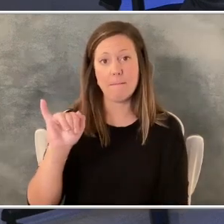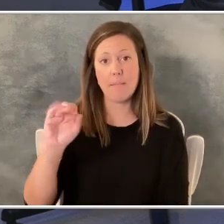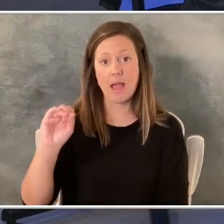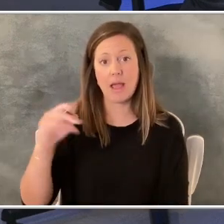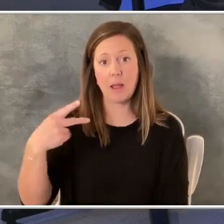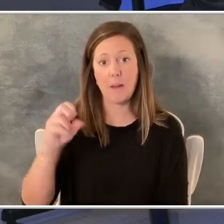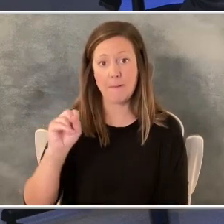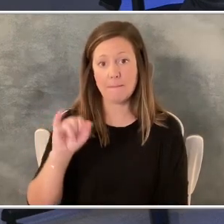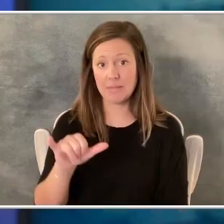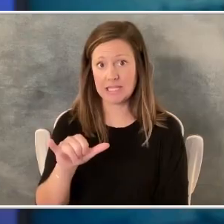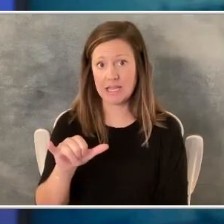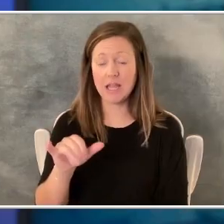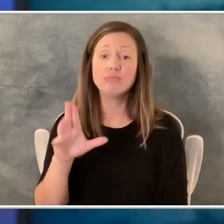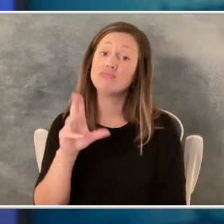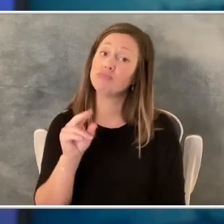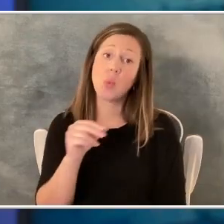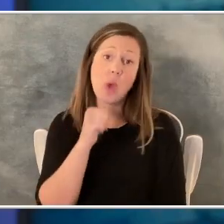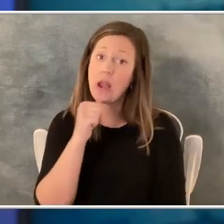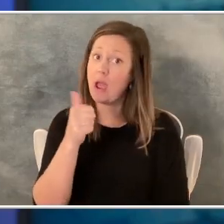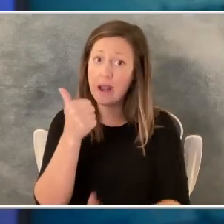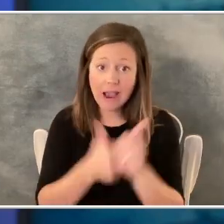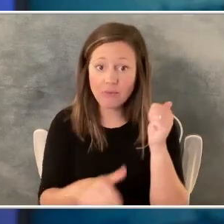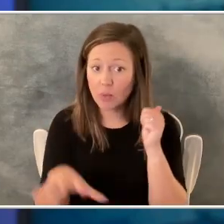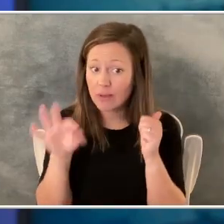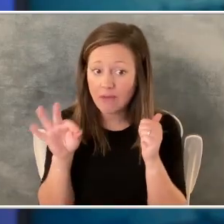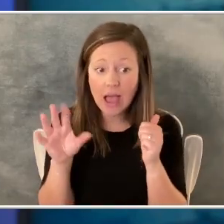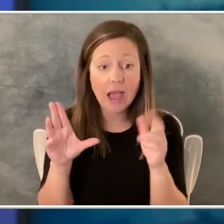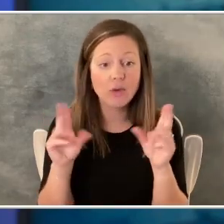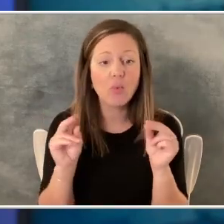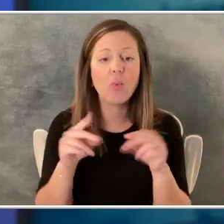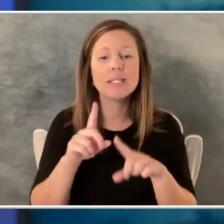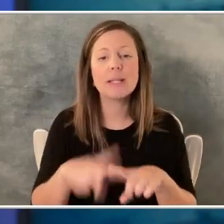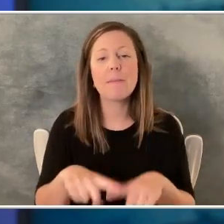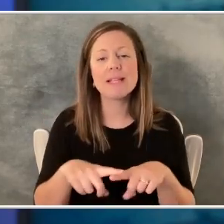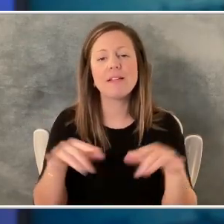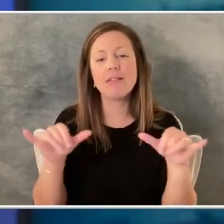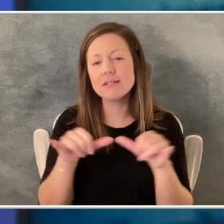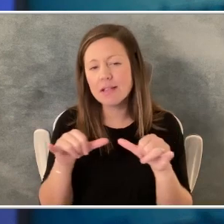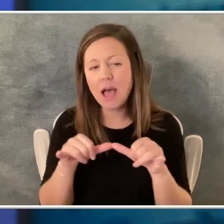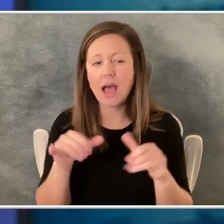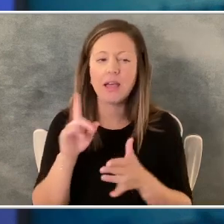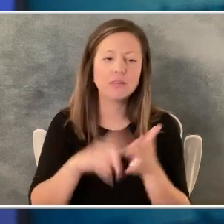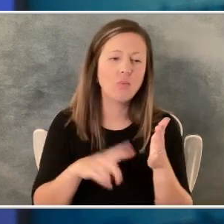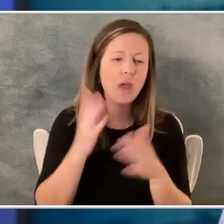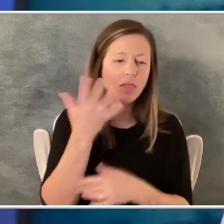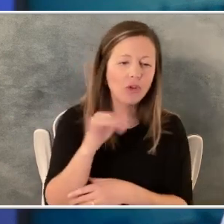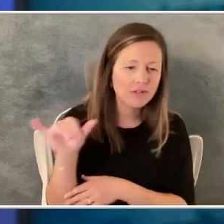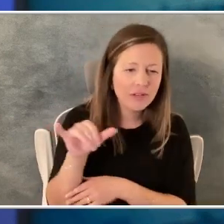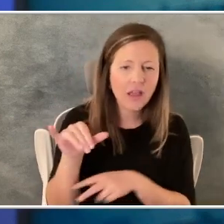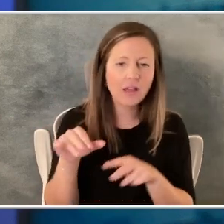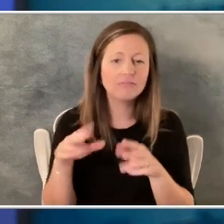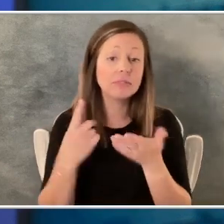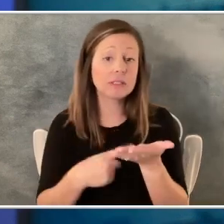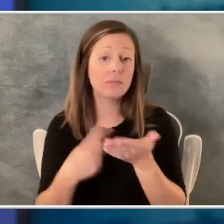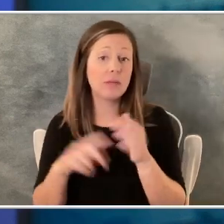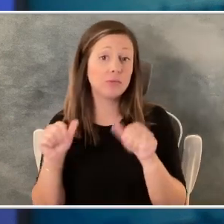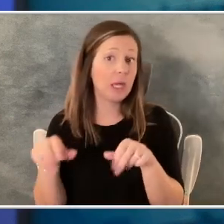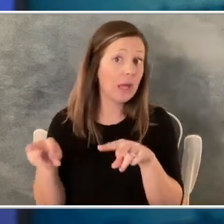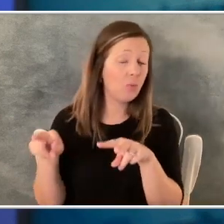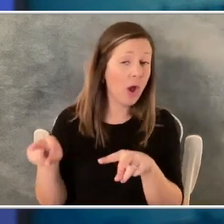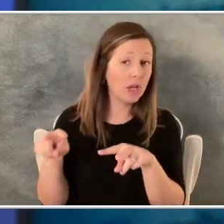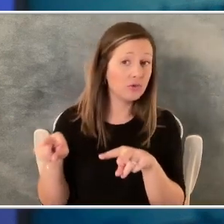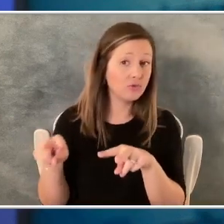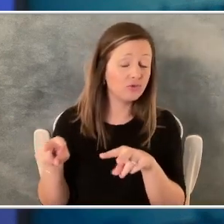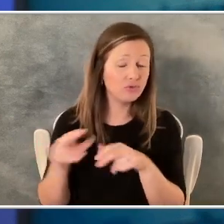No, not necessarily every nodule that we find. It depends on the size, depends on how it looks on imaging. Sometimes we can watch these things or surveil them. But